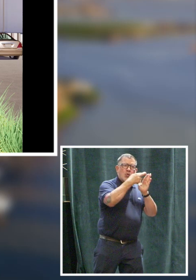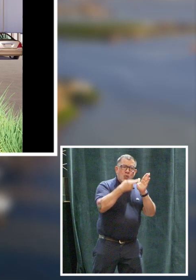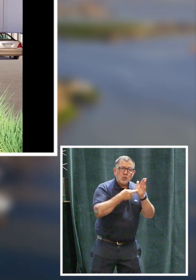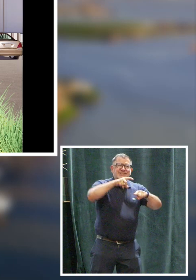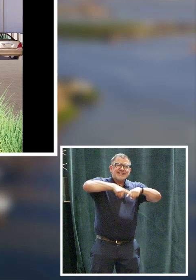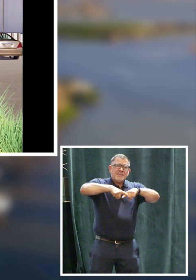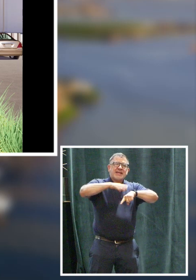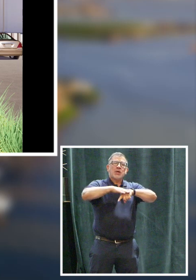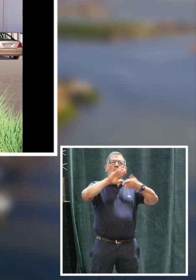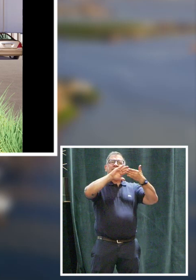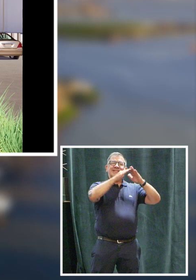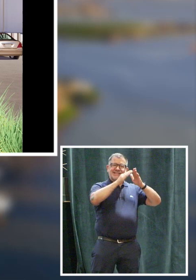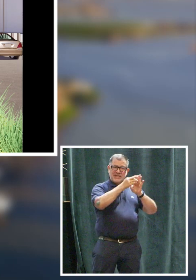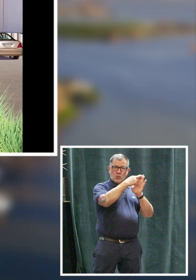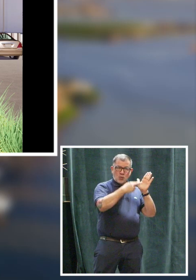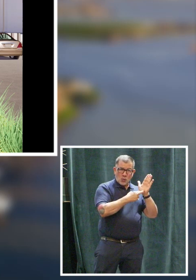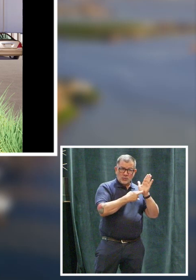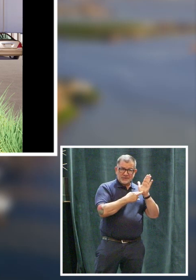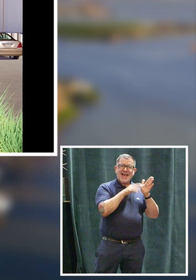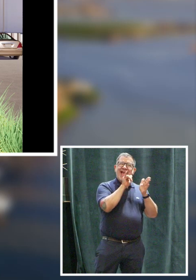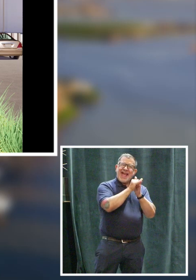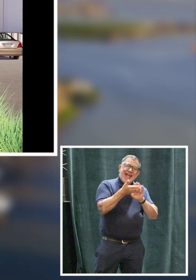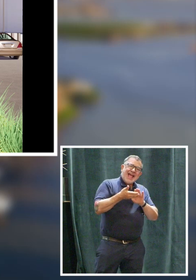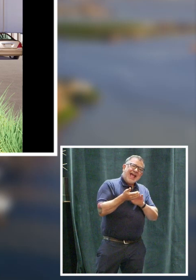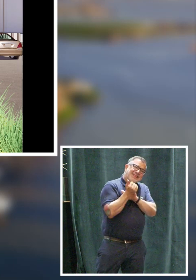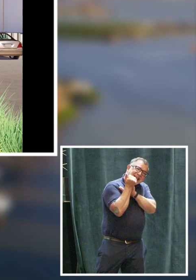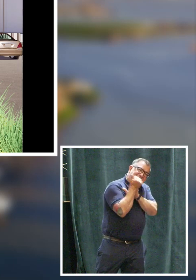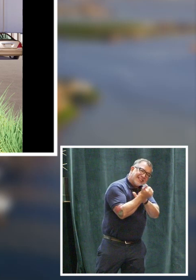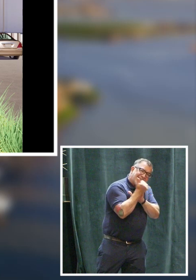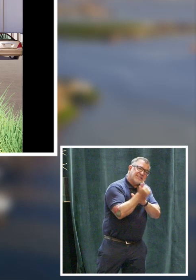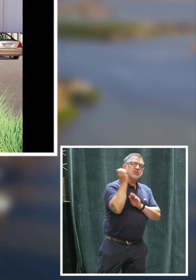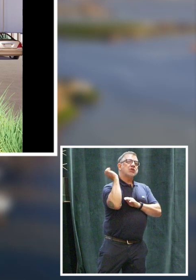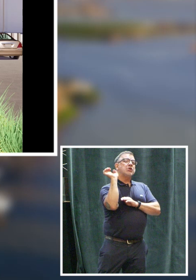plans that governs the emergency response for all of Lower Manhattan.